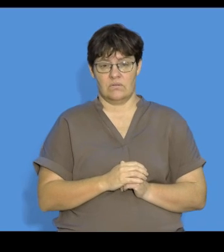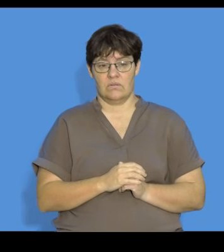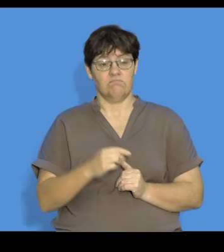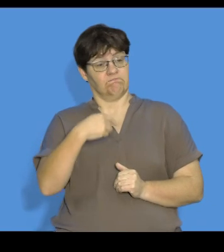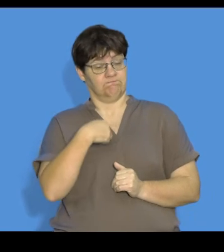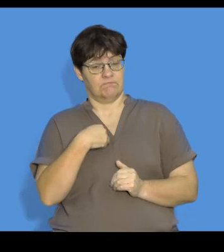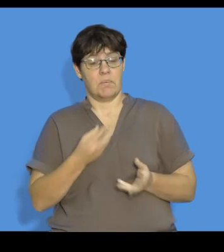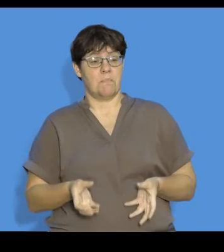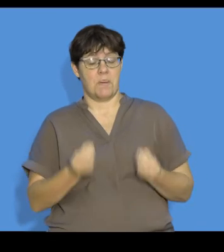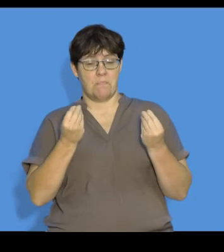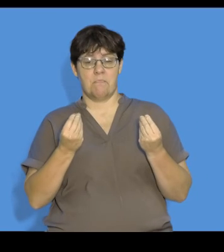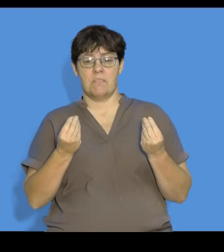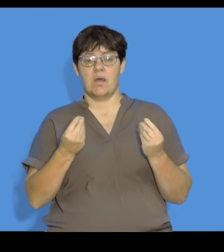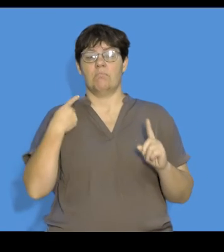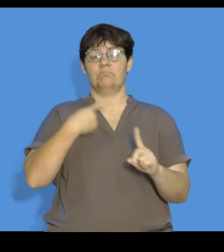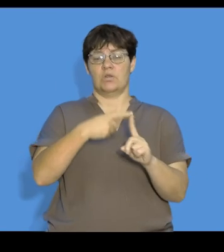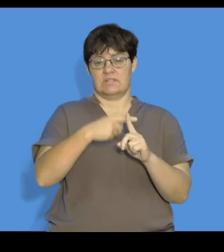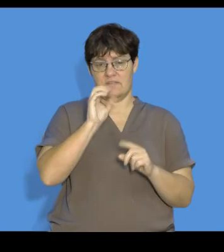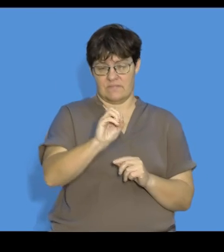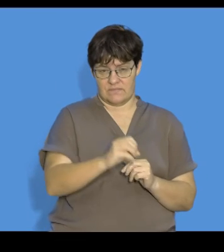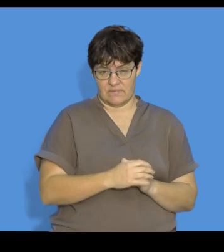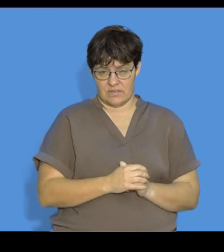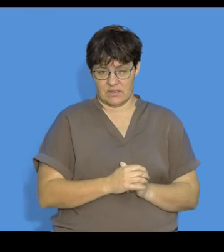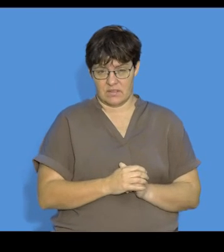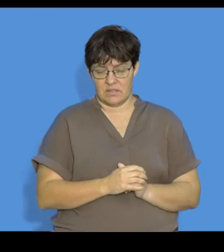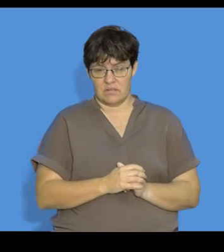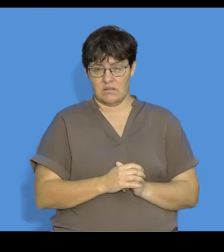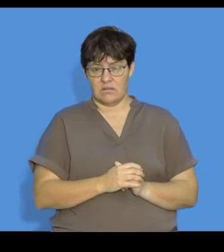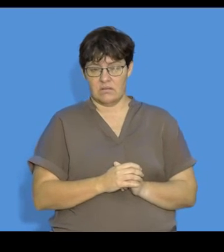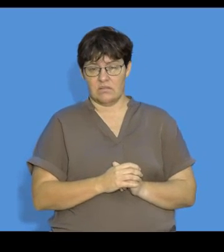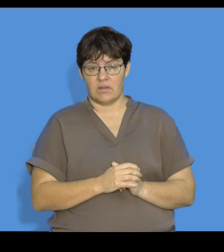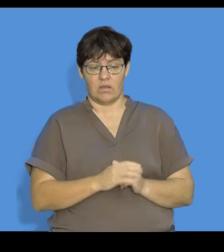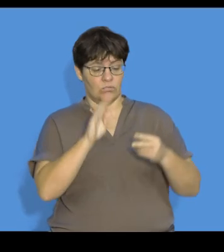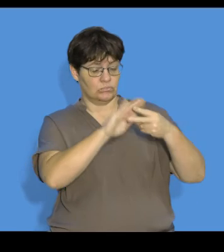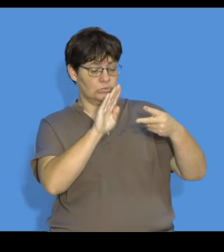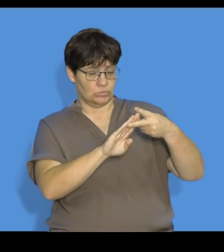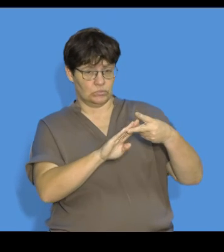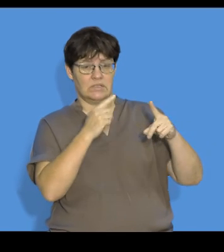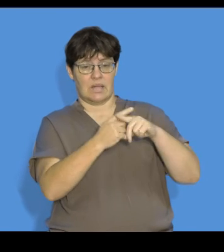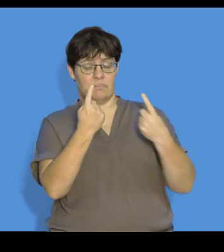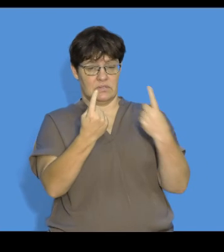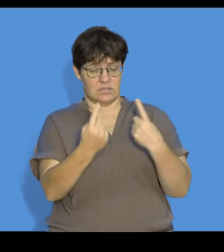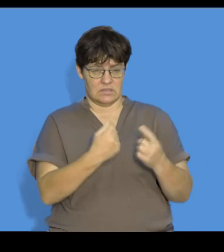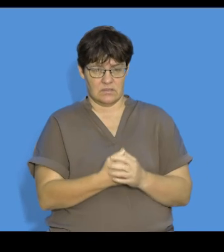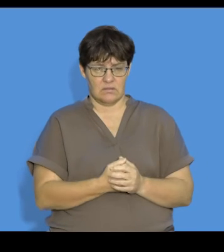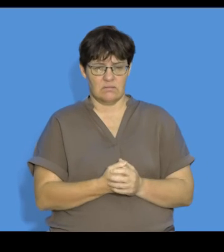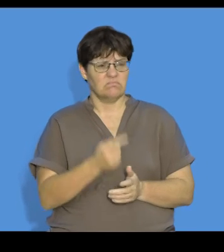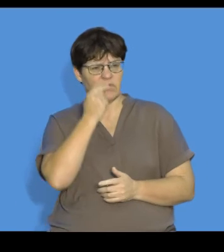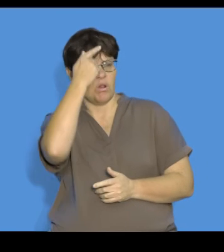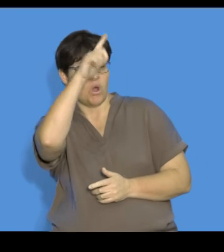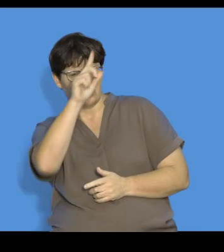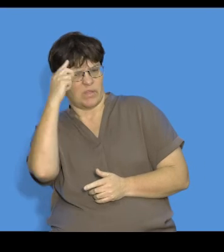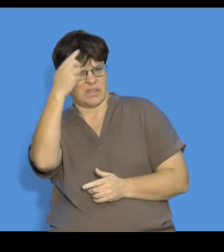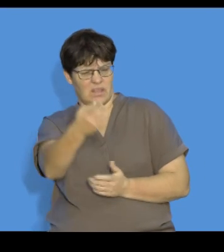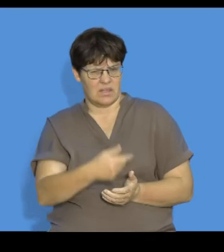So for me to get something that is positive when I'm multiplying two things, right? Just